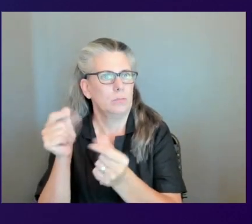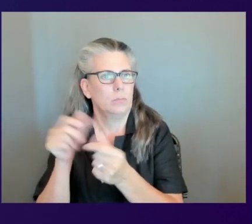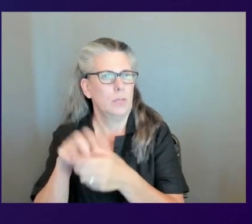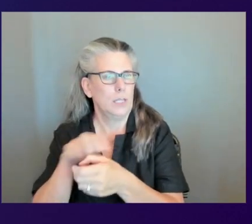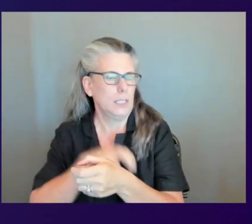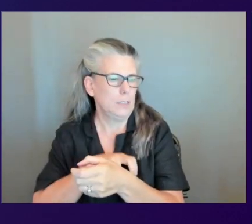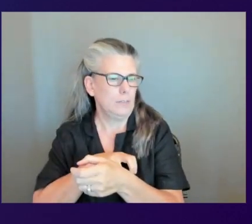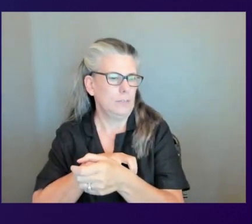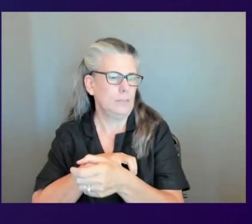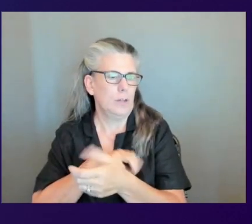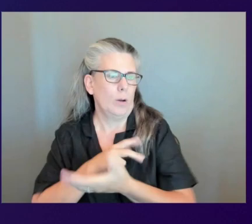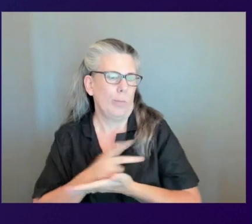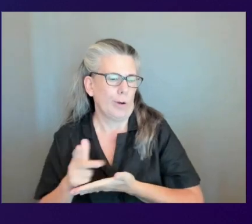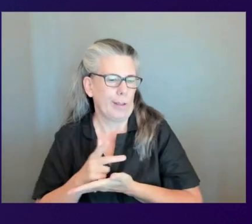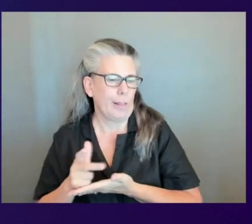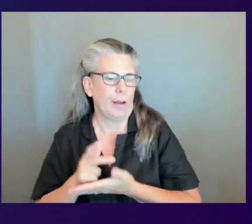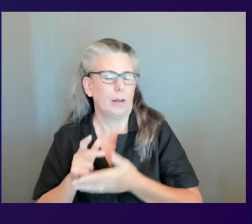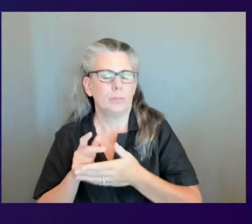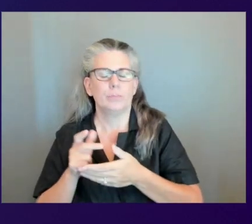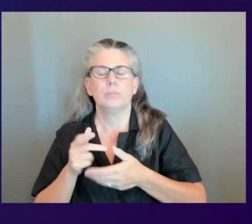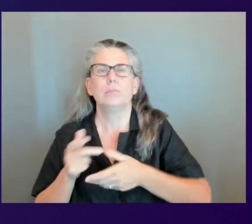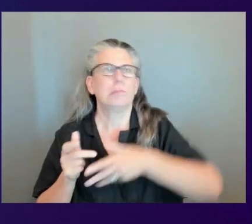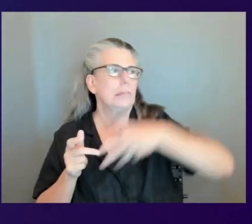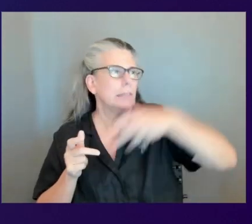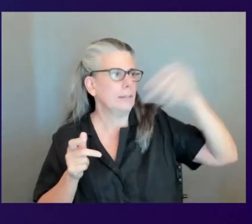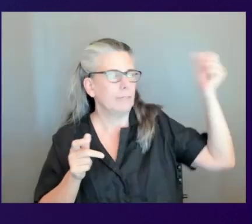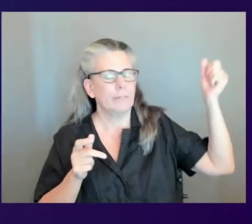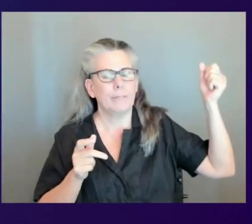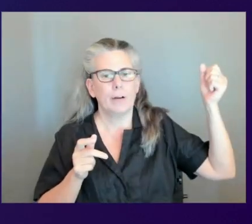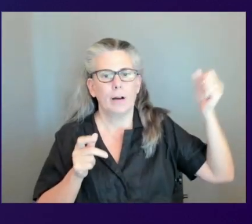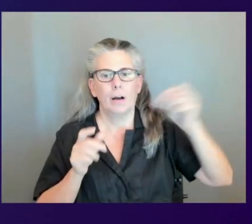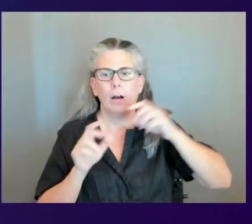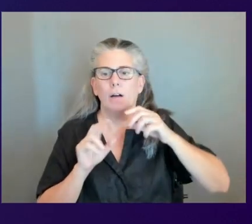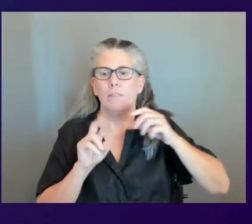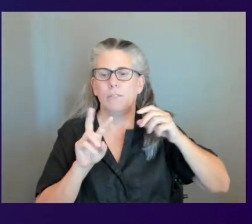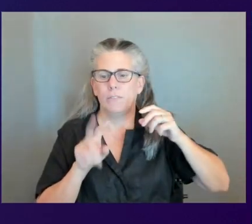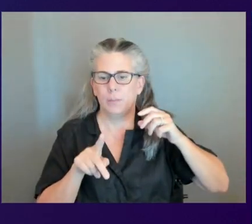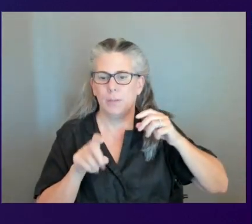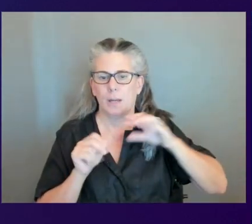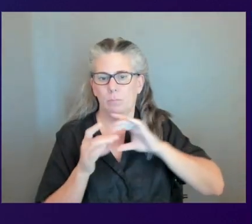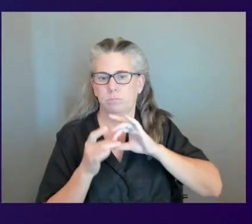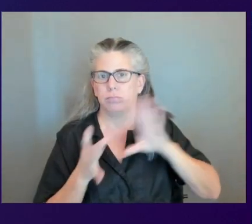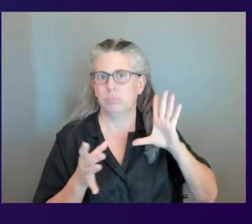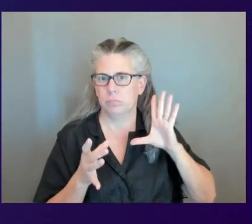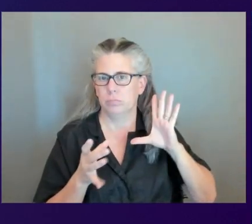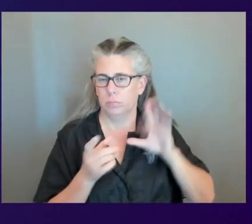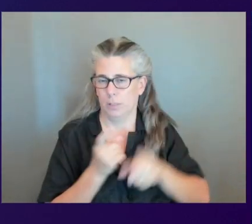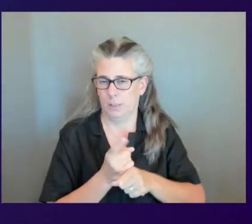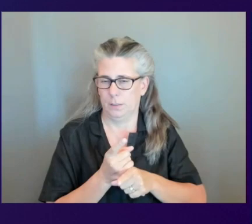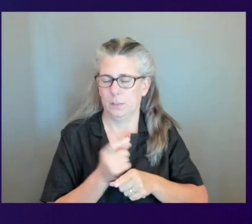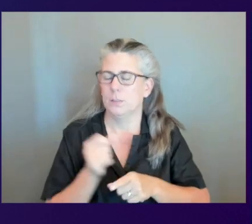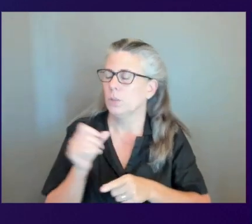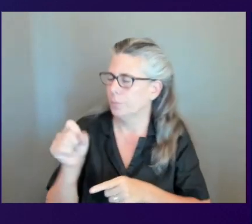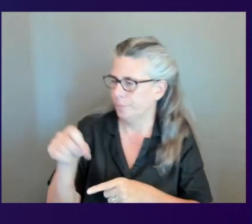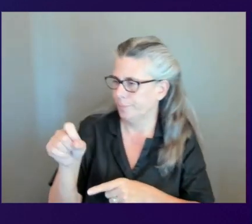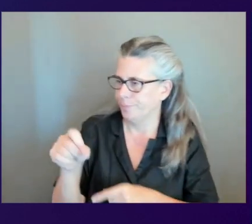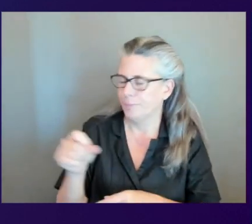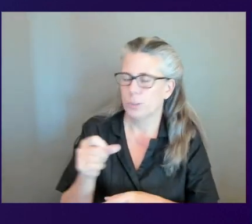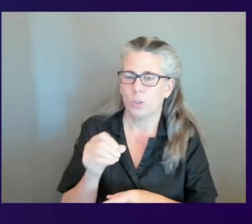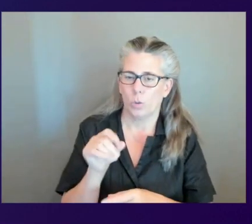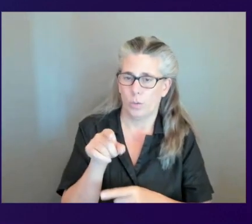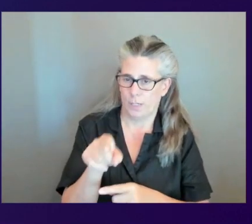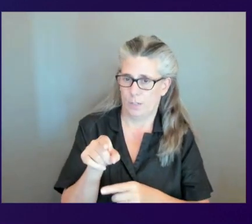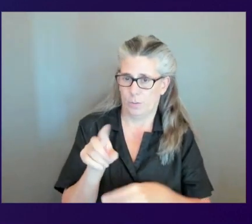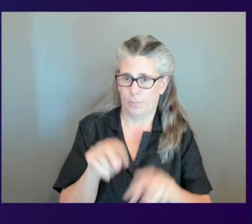lot, your IP changes, then it would stop that. Yep, and actually that's another part of the demo that we should take a look at. So here I'm in